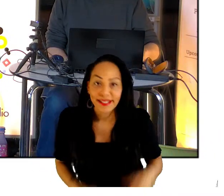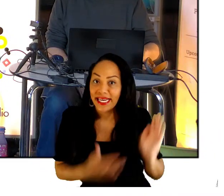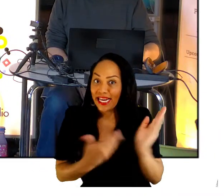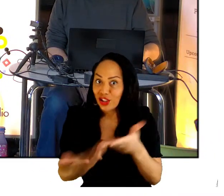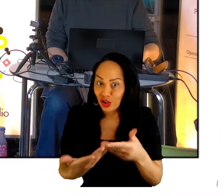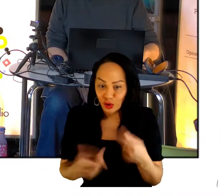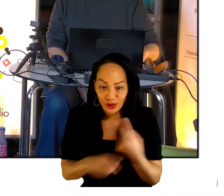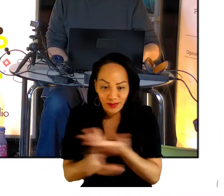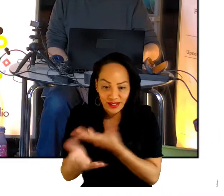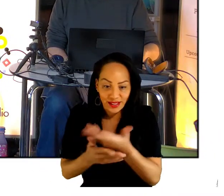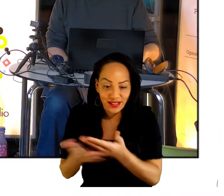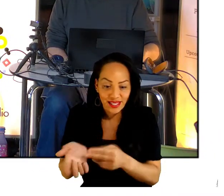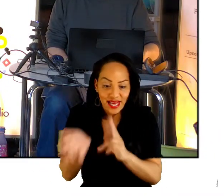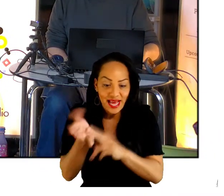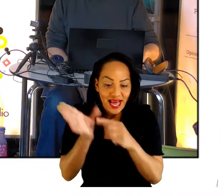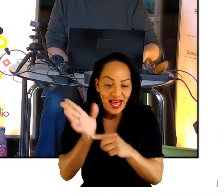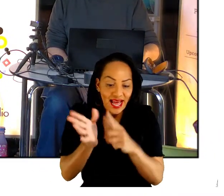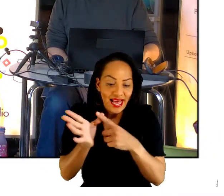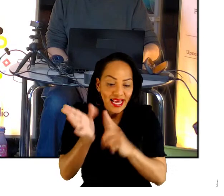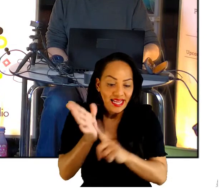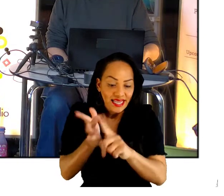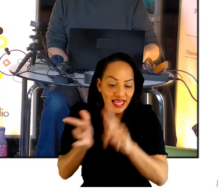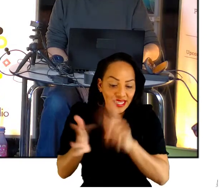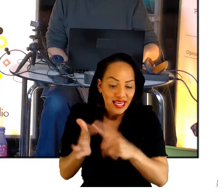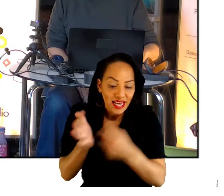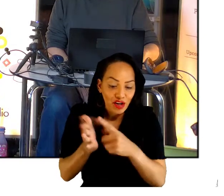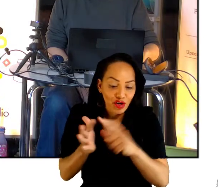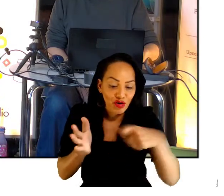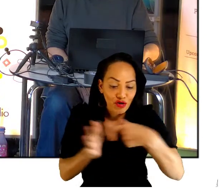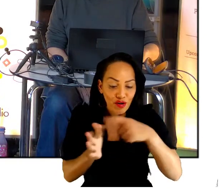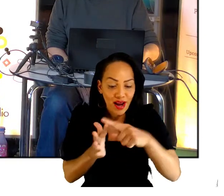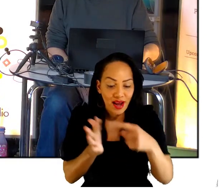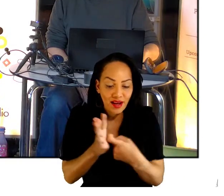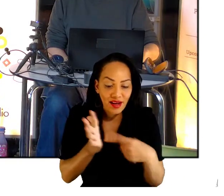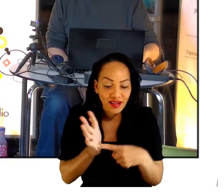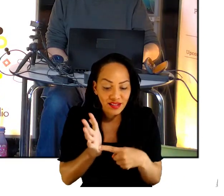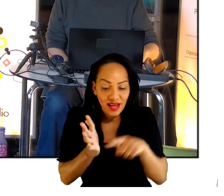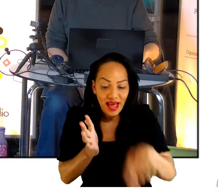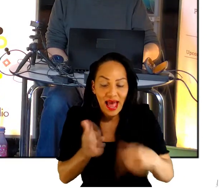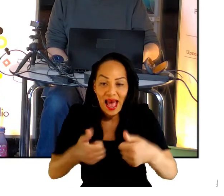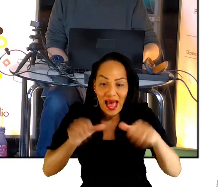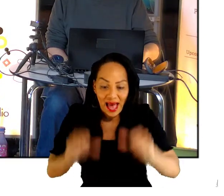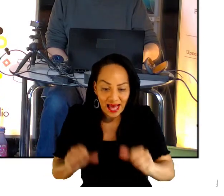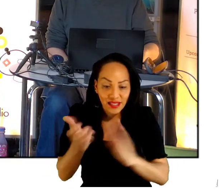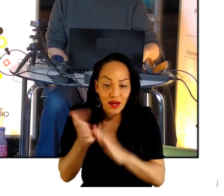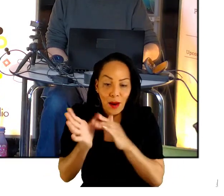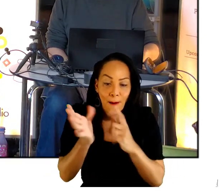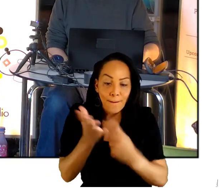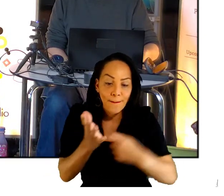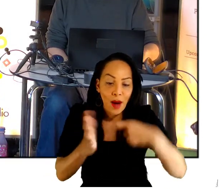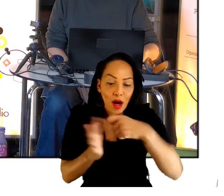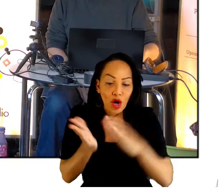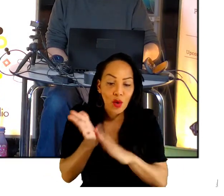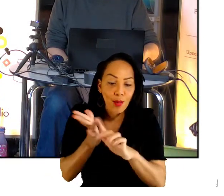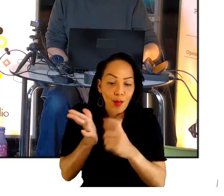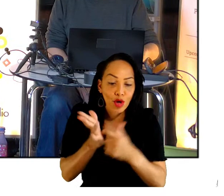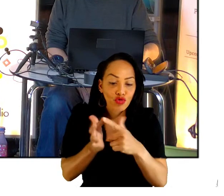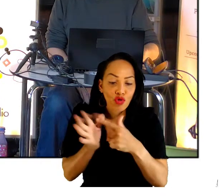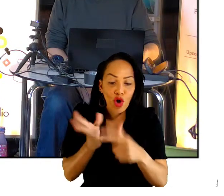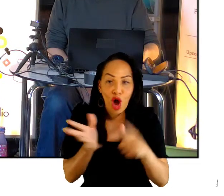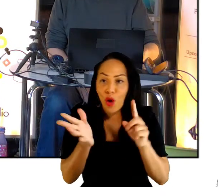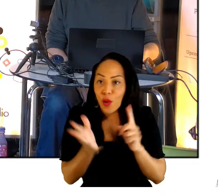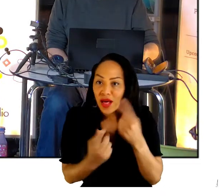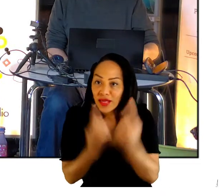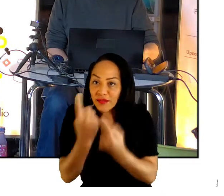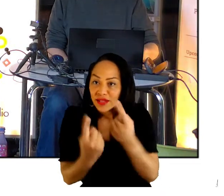Natalie Reckert is a hand balancer and circus maker, and Mark Morreau is a filmmaker and digital artist. They're going to talk about their work